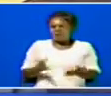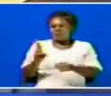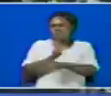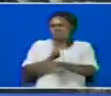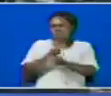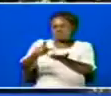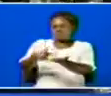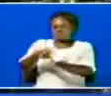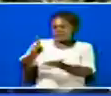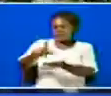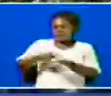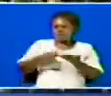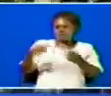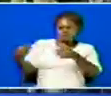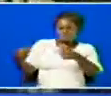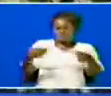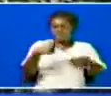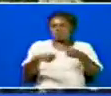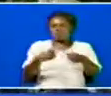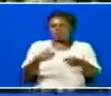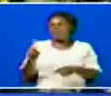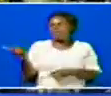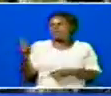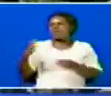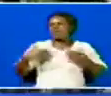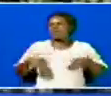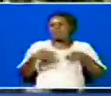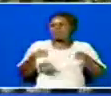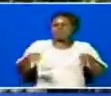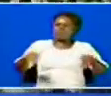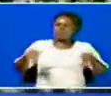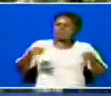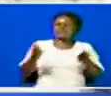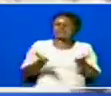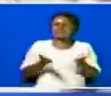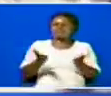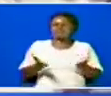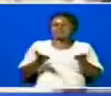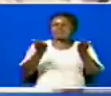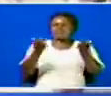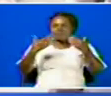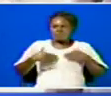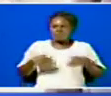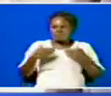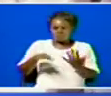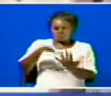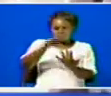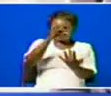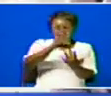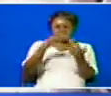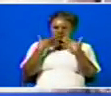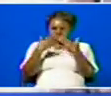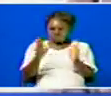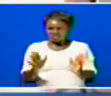debts. And as the push and pull continues, Nairobi residents continue to wait for service delivery. Kama watu wamechaguliwa